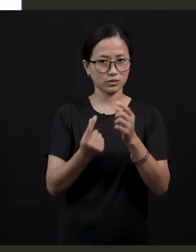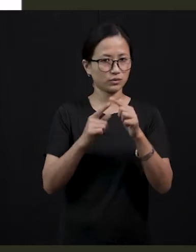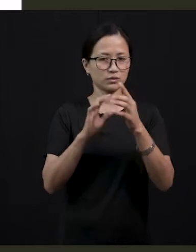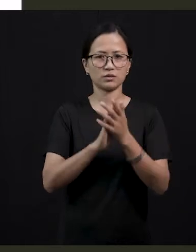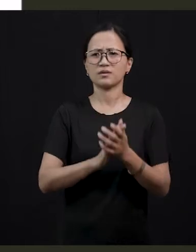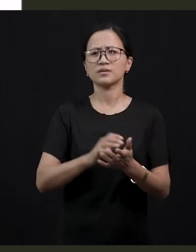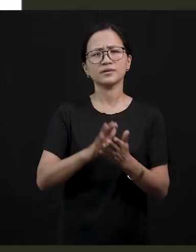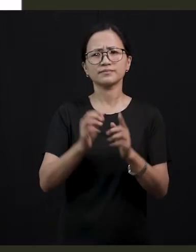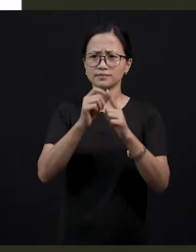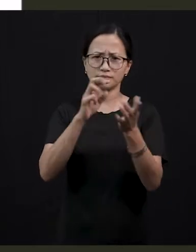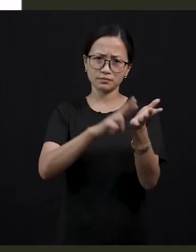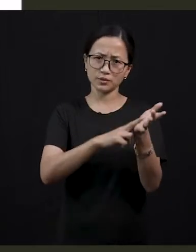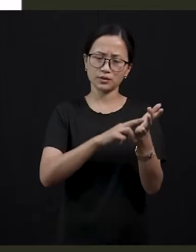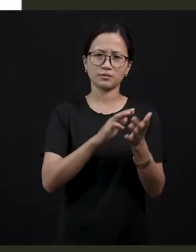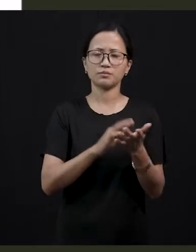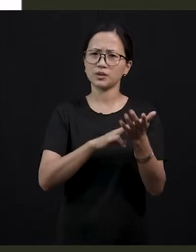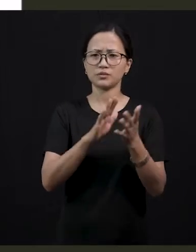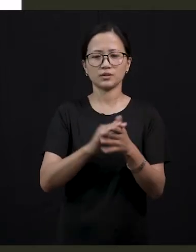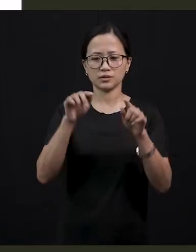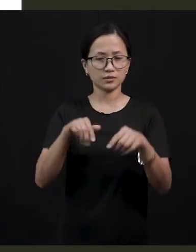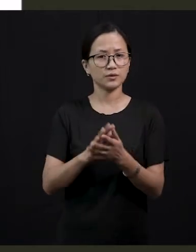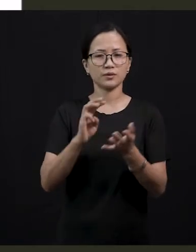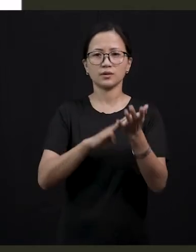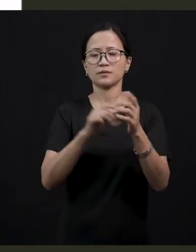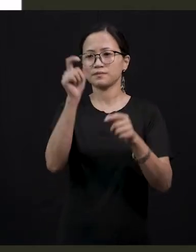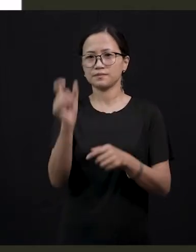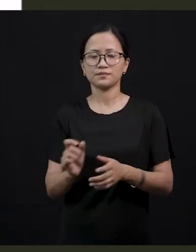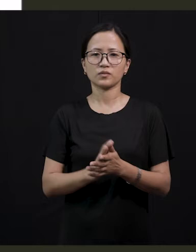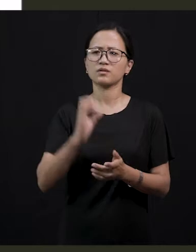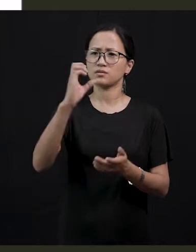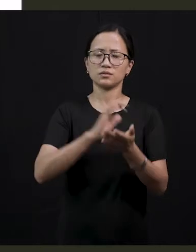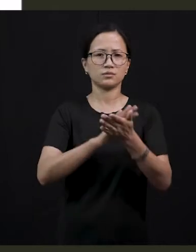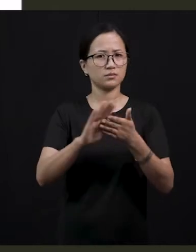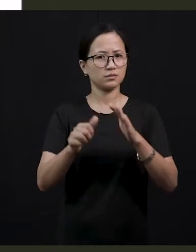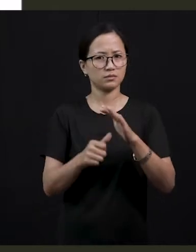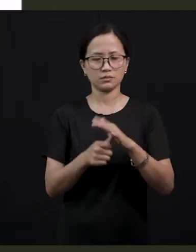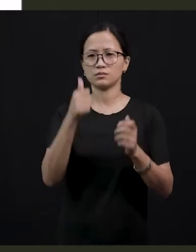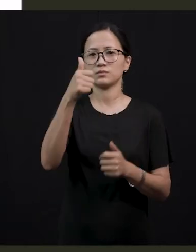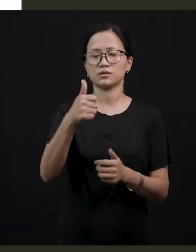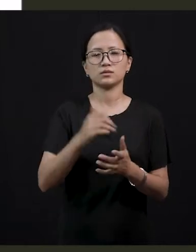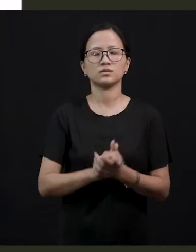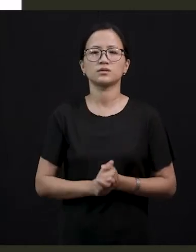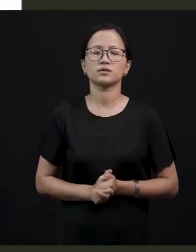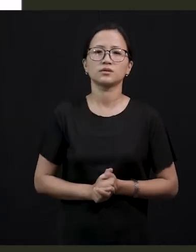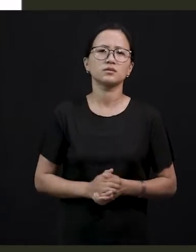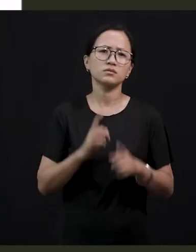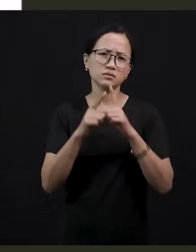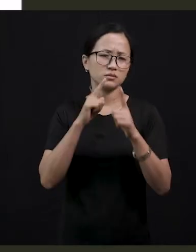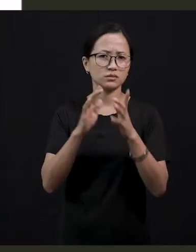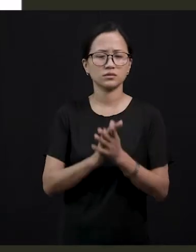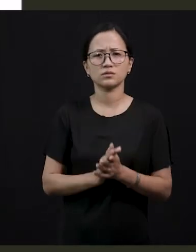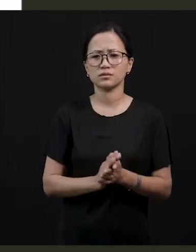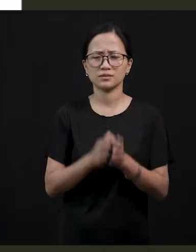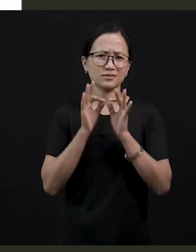prime minister, his cabinet ministers. In the state, it would be the chief minister, his cabinet ministers. If I explain it